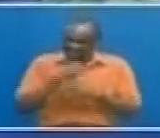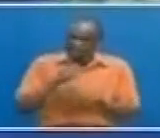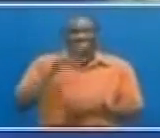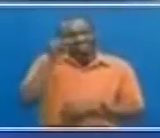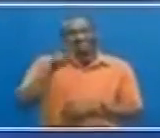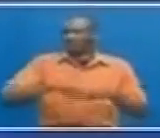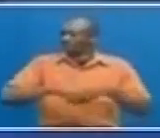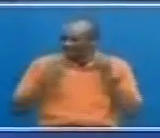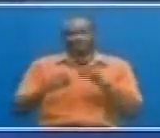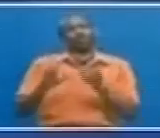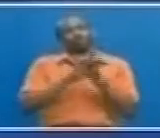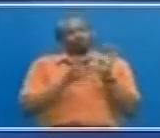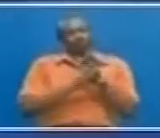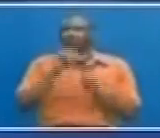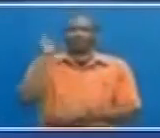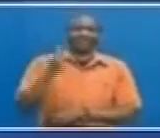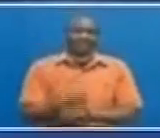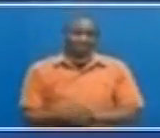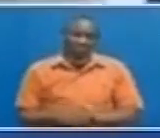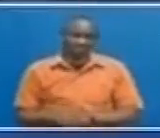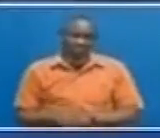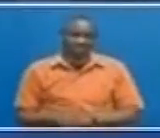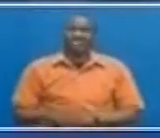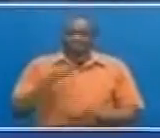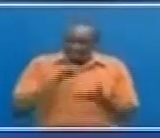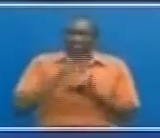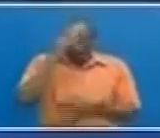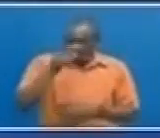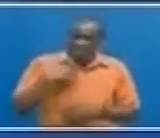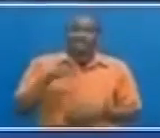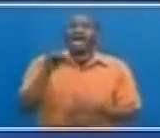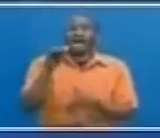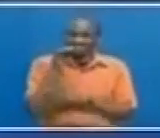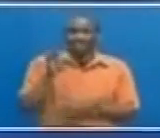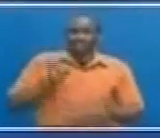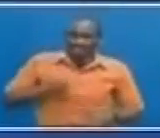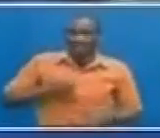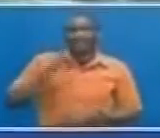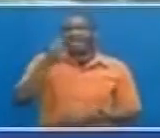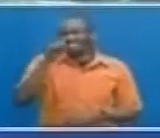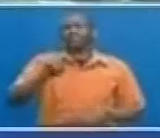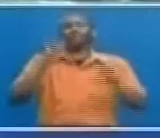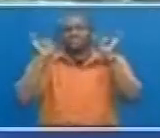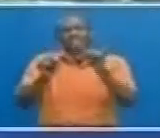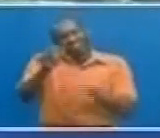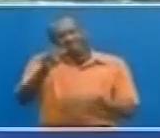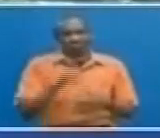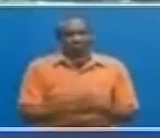the Constitution of the Republic of Kenya. That's why I've asked Madam Kaindi to stay put.